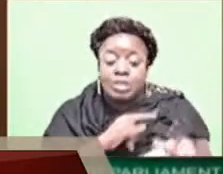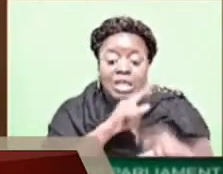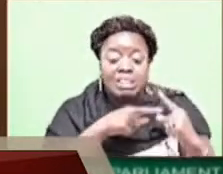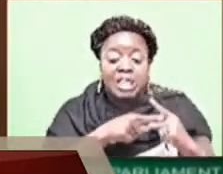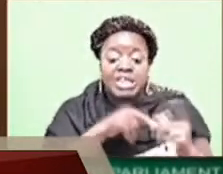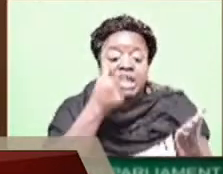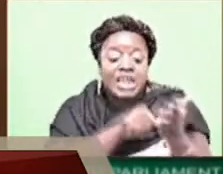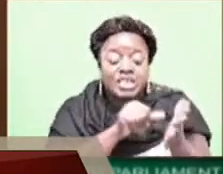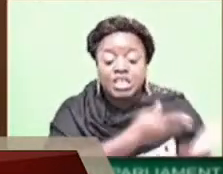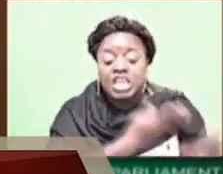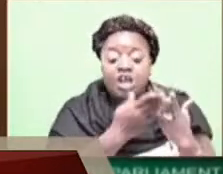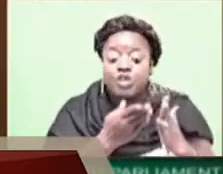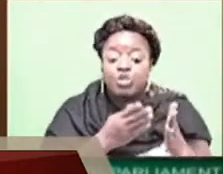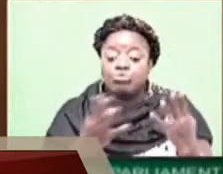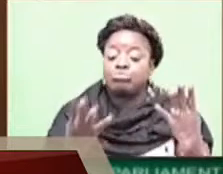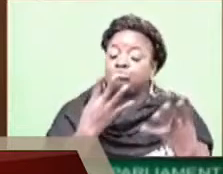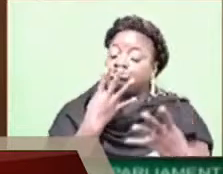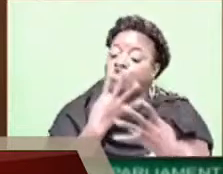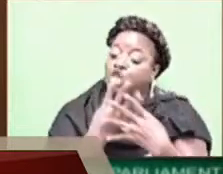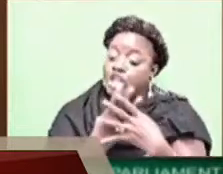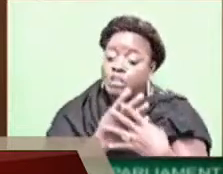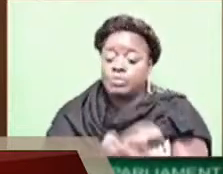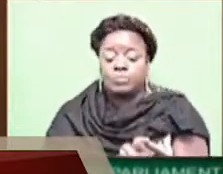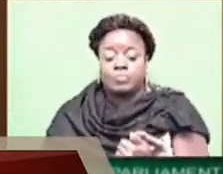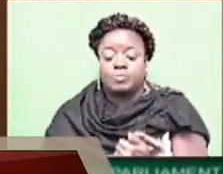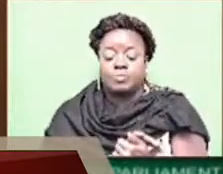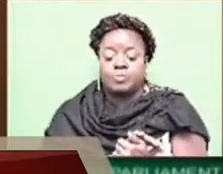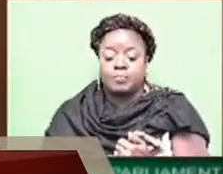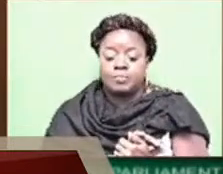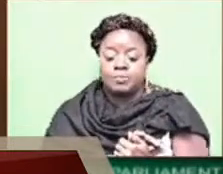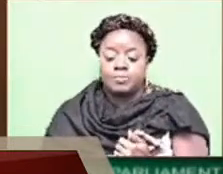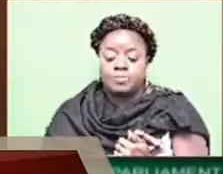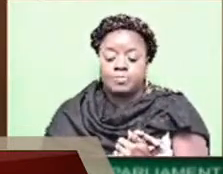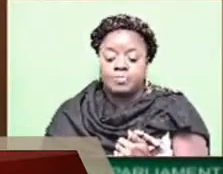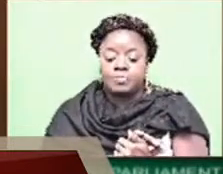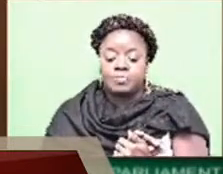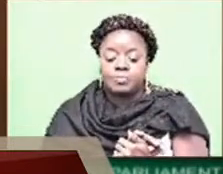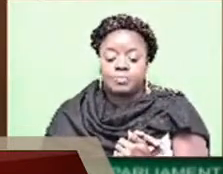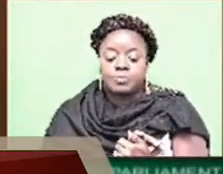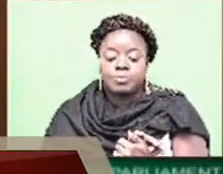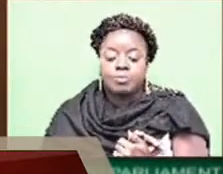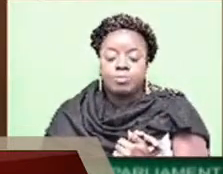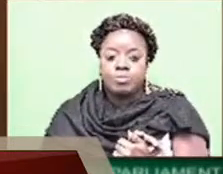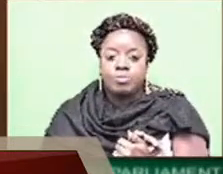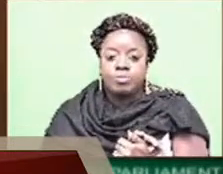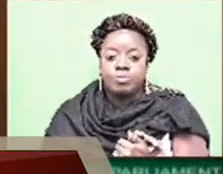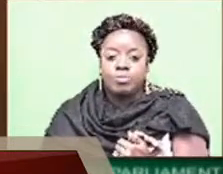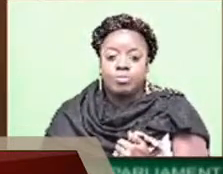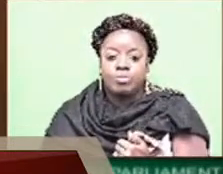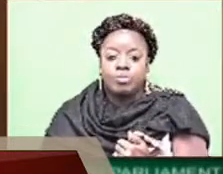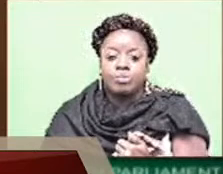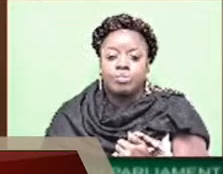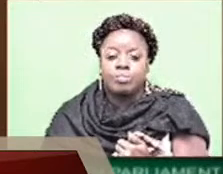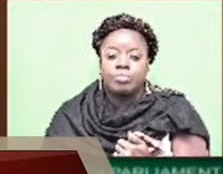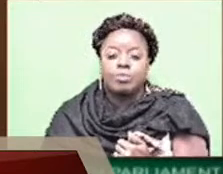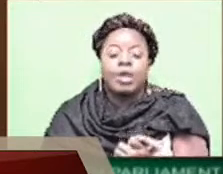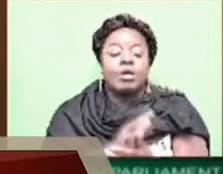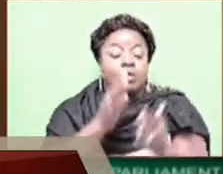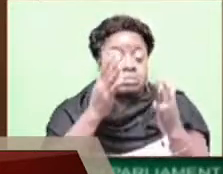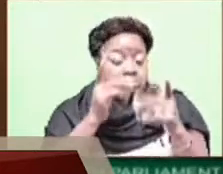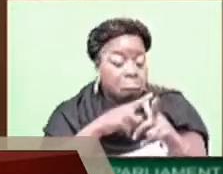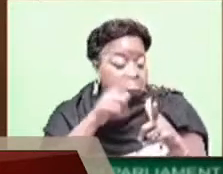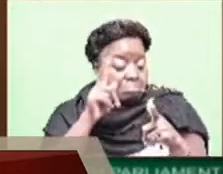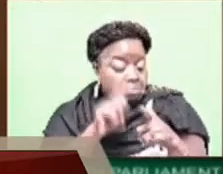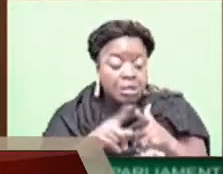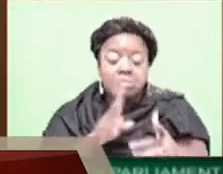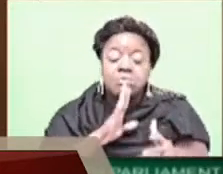Effectively, the law then goes in terms of architecture, passing through the particulars of the